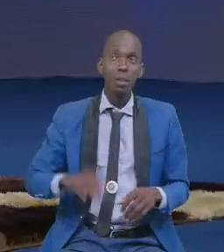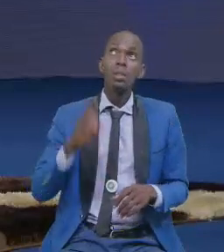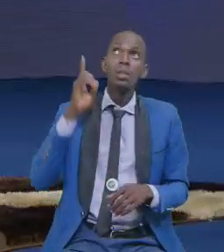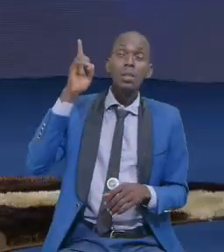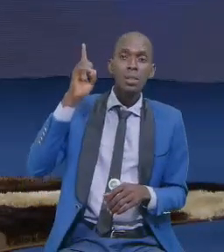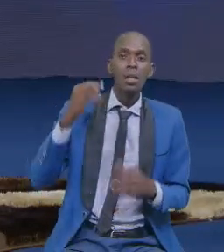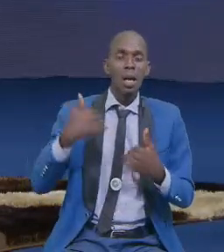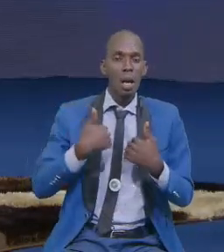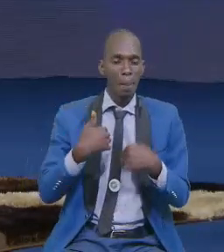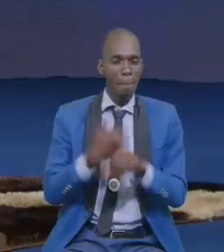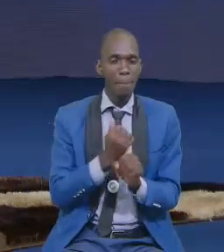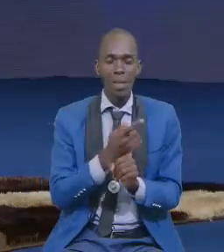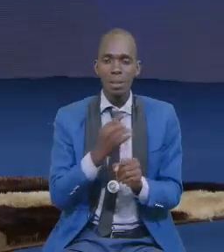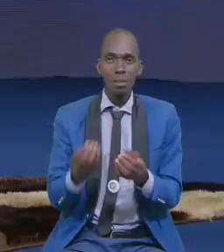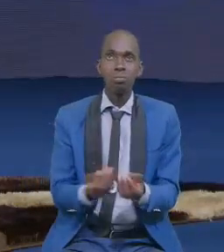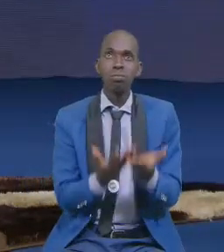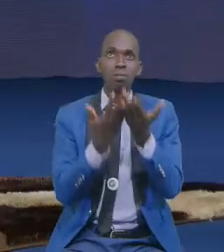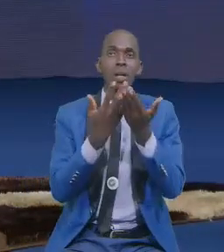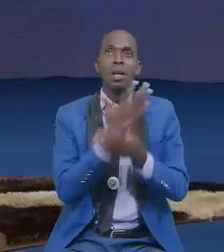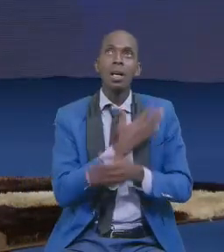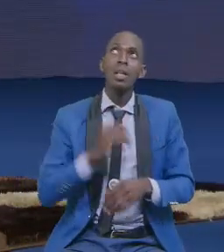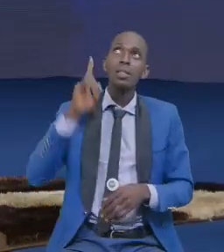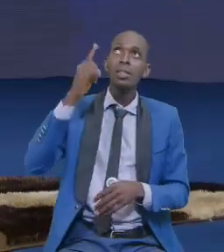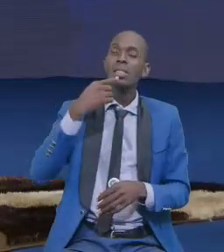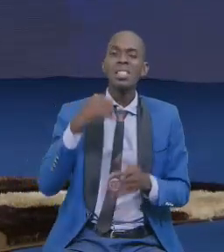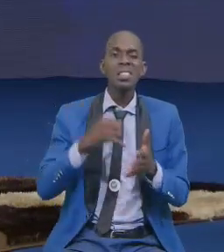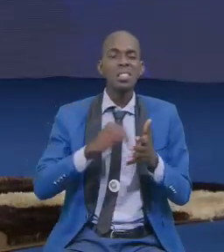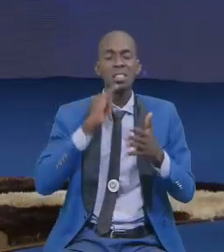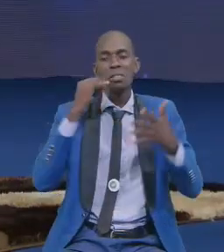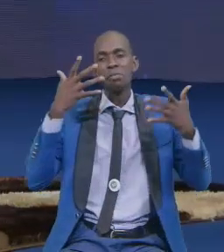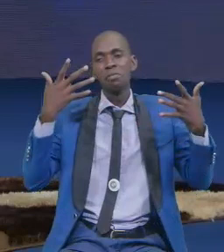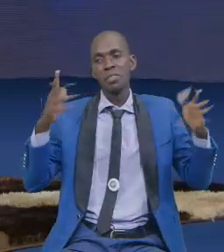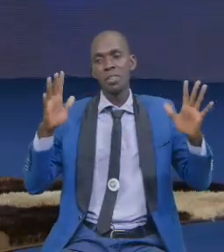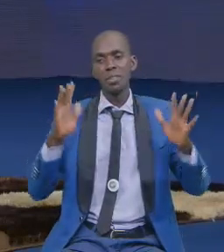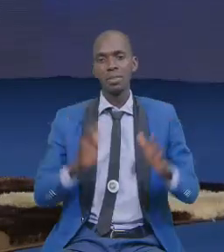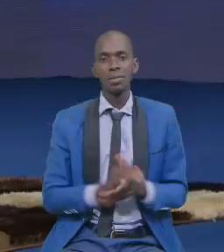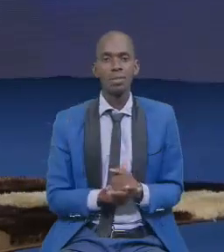a sacrifice and he said, it is finished.